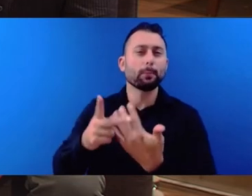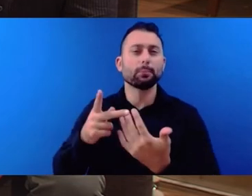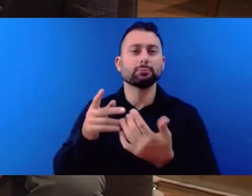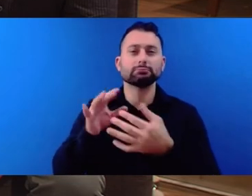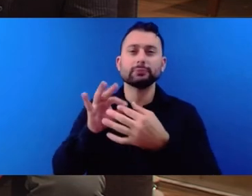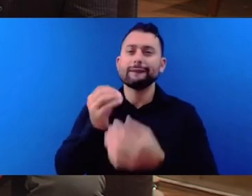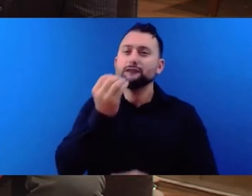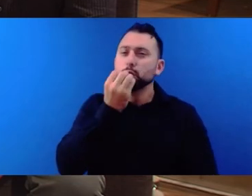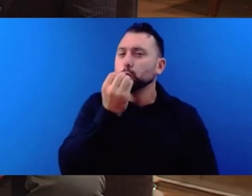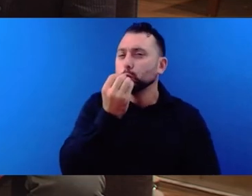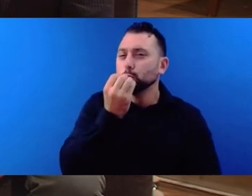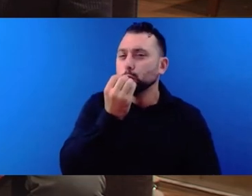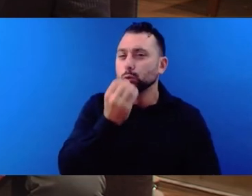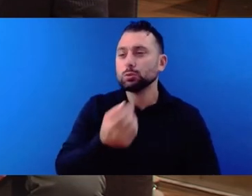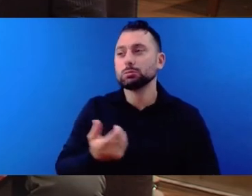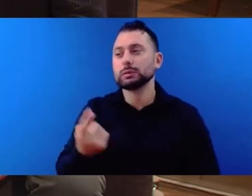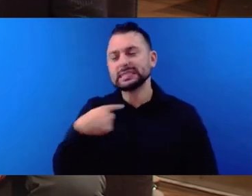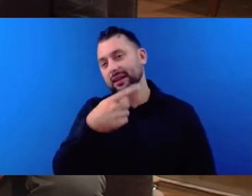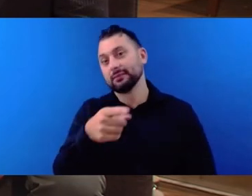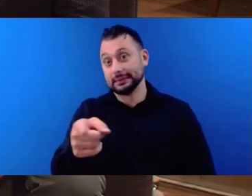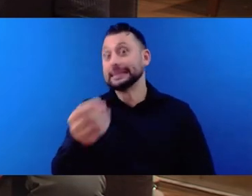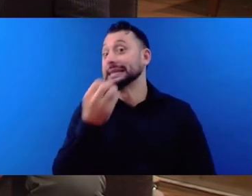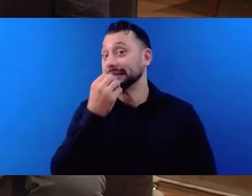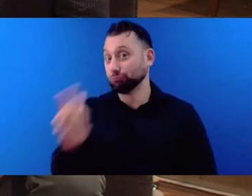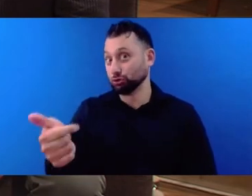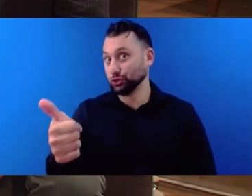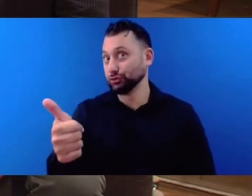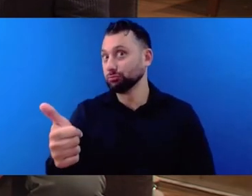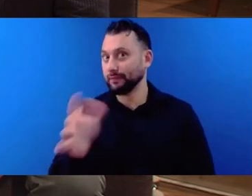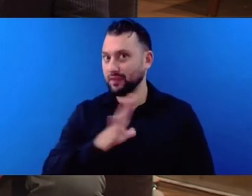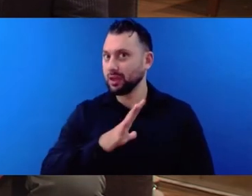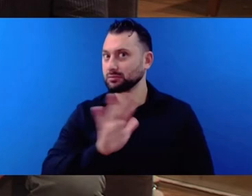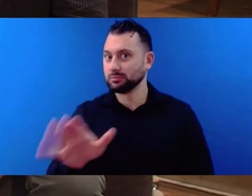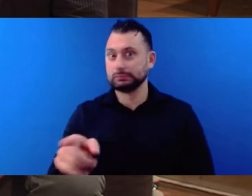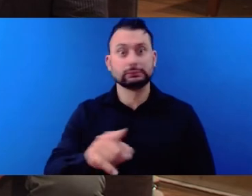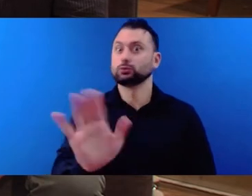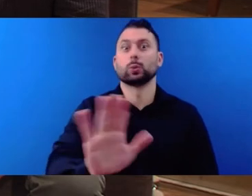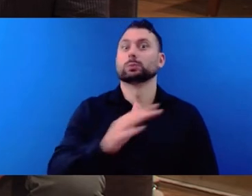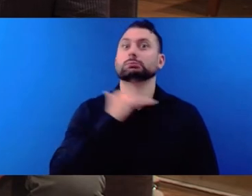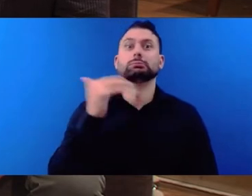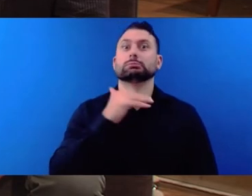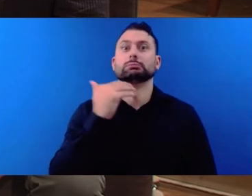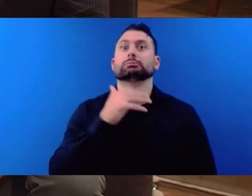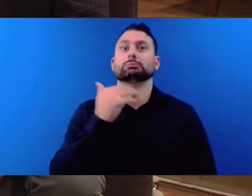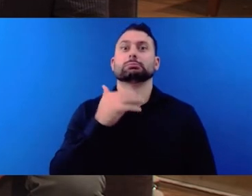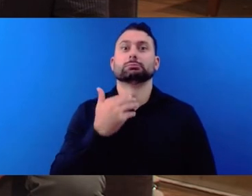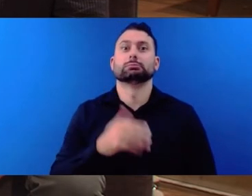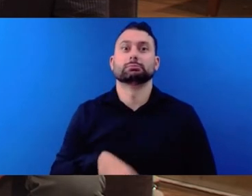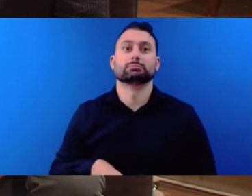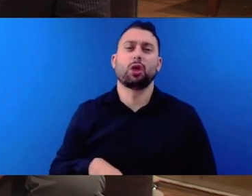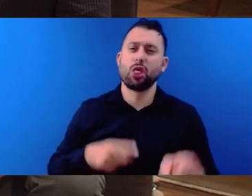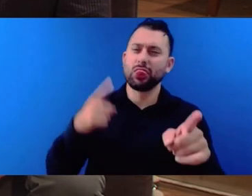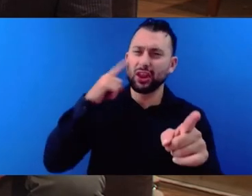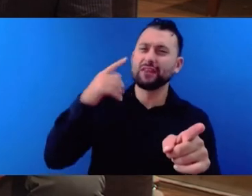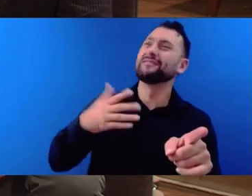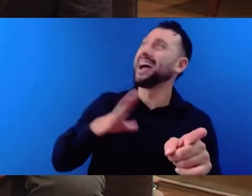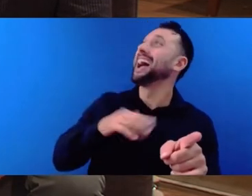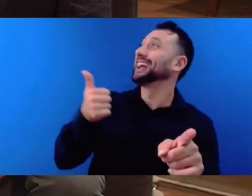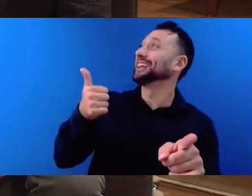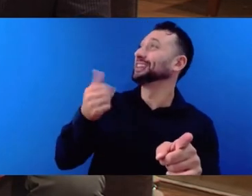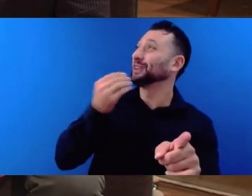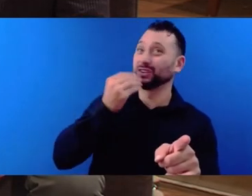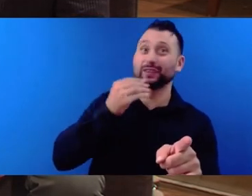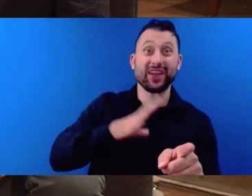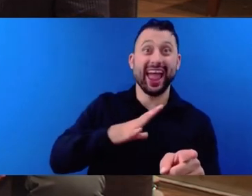and diets? We may not know what's good and what isn't good, along with the amount of food that we should be